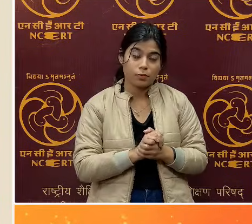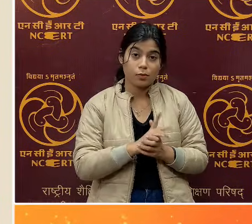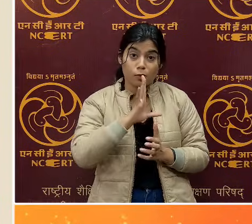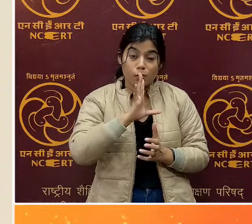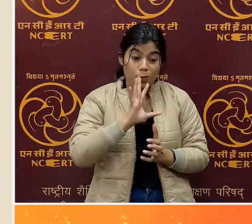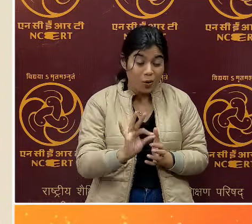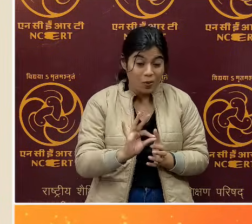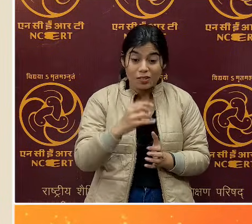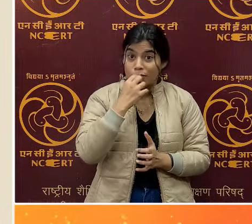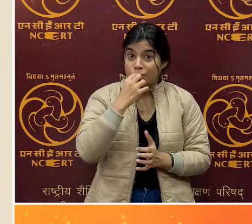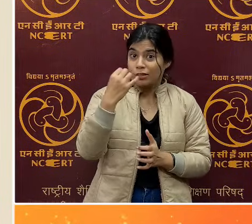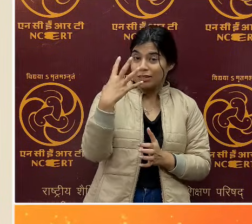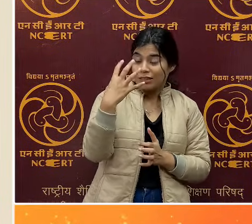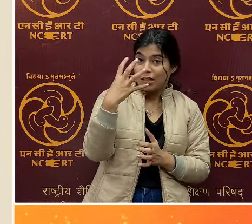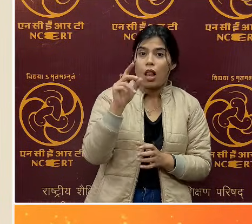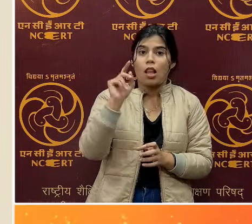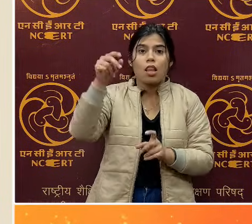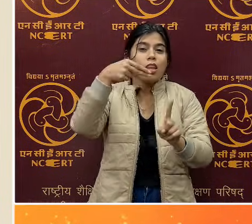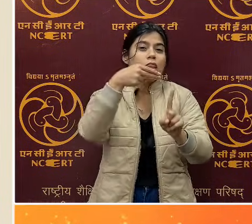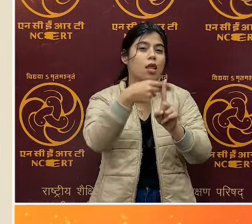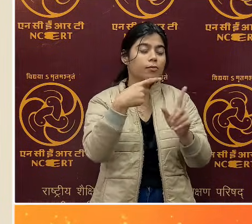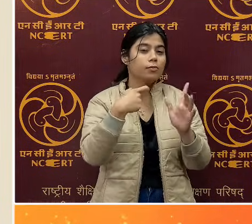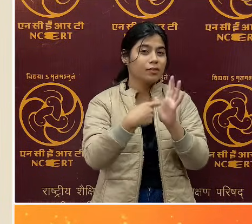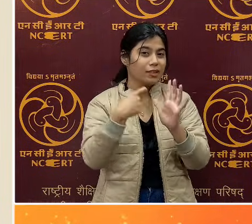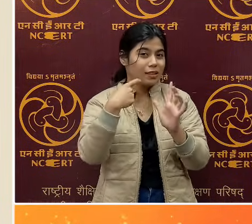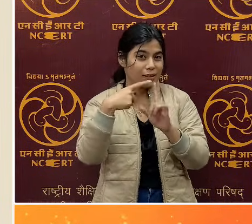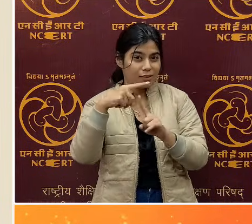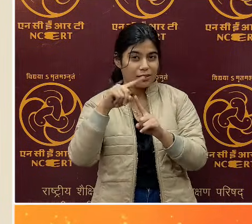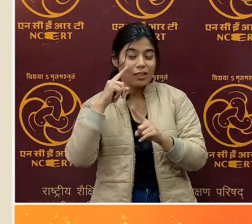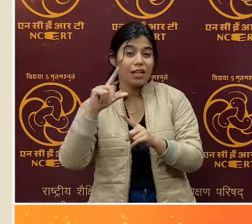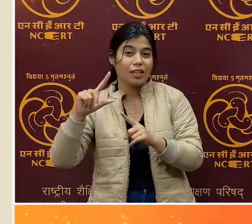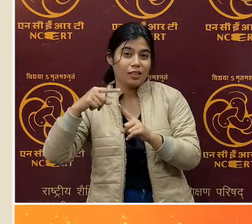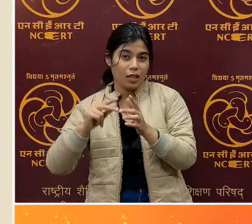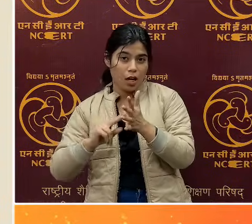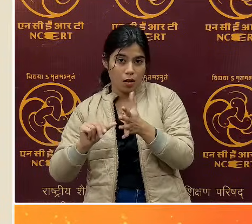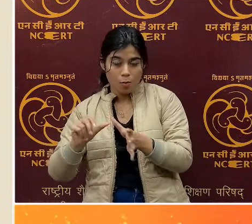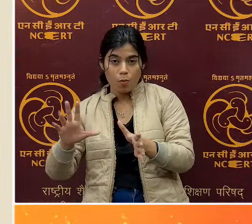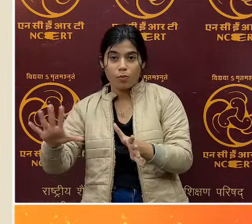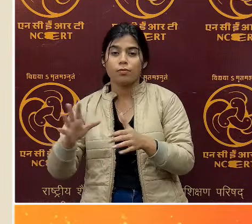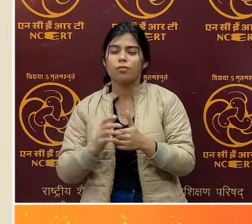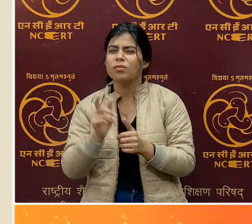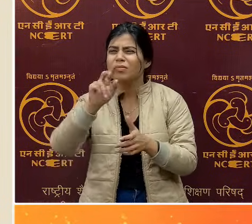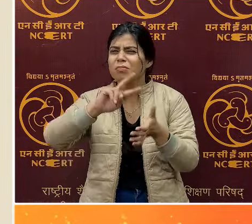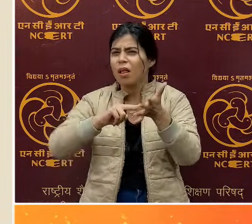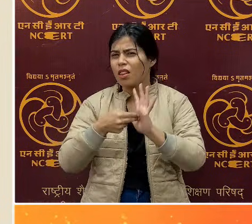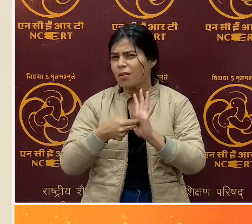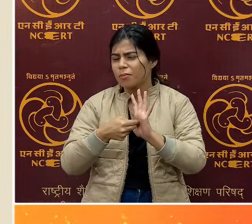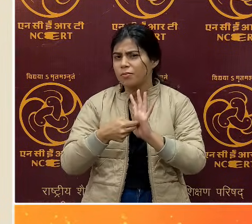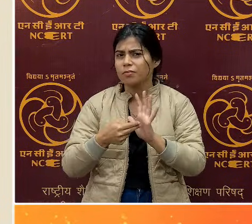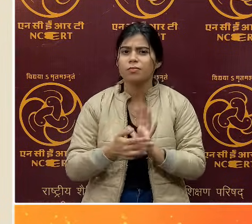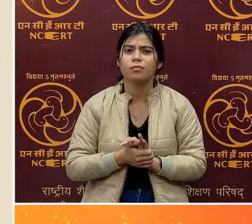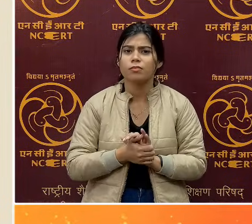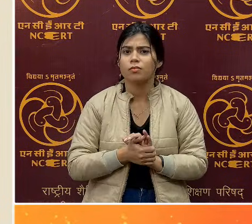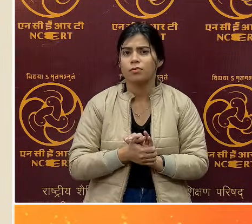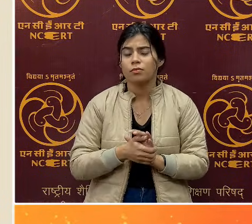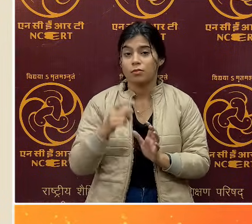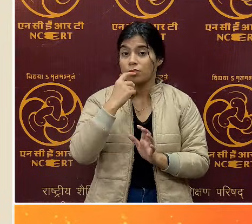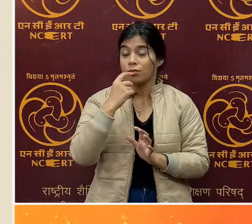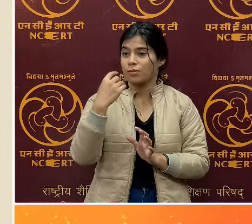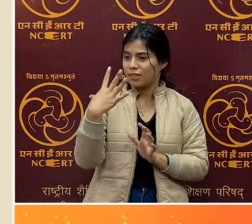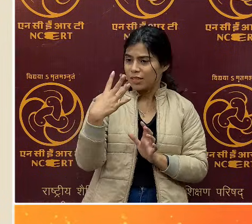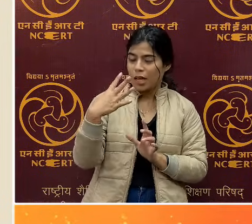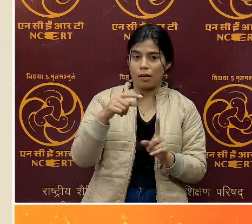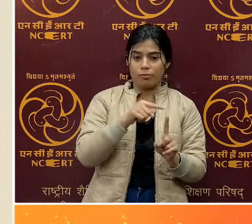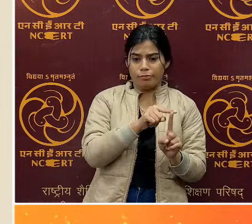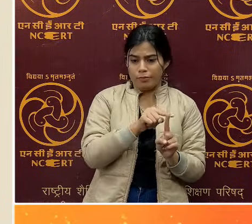of light, which we call it as rectilinear propagation of light. What does it mean? That light always travel in